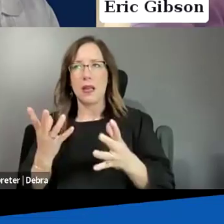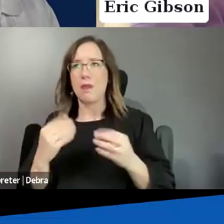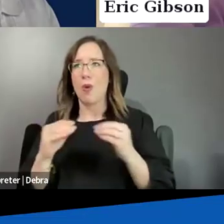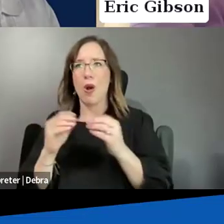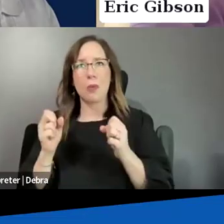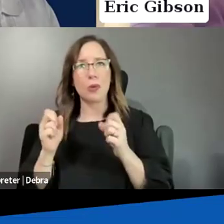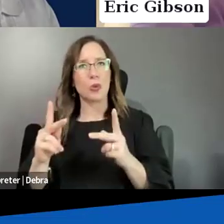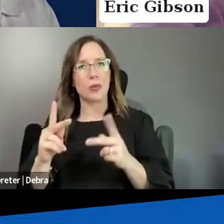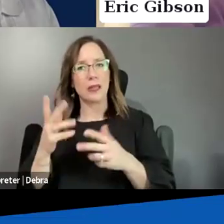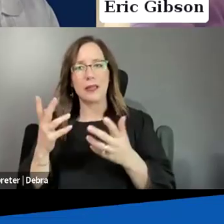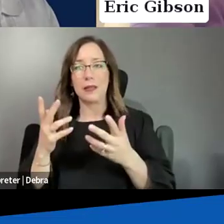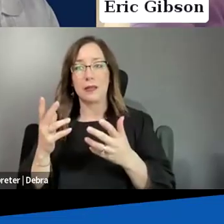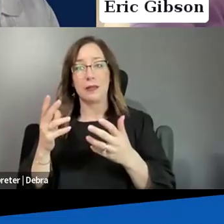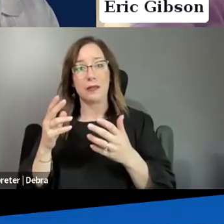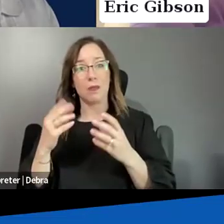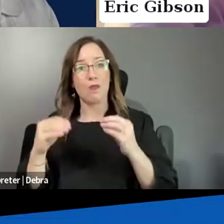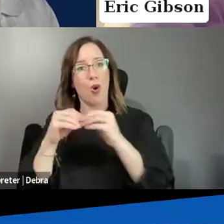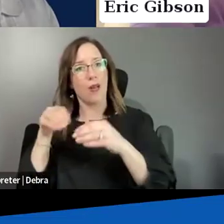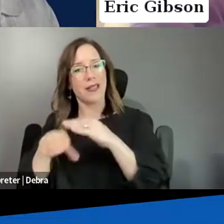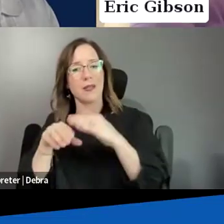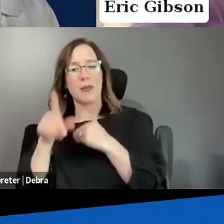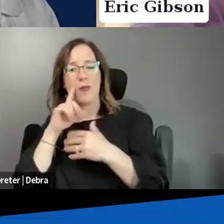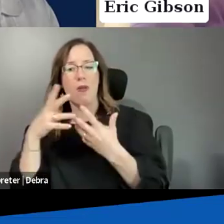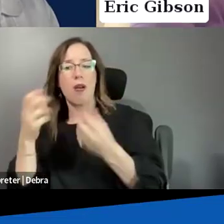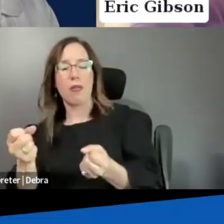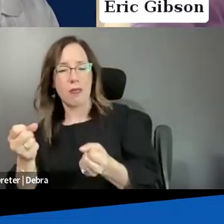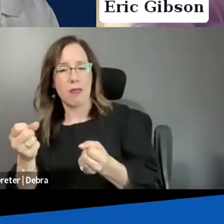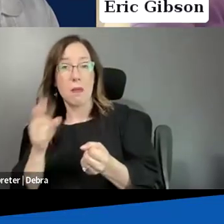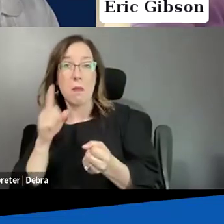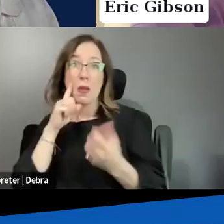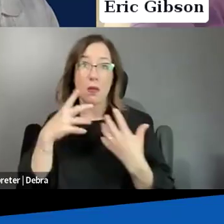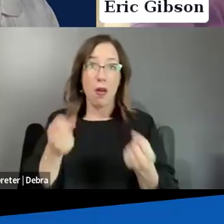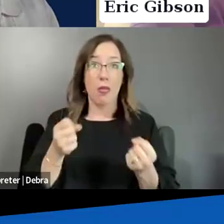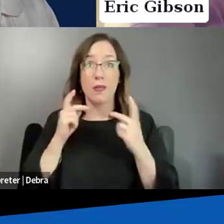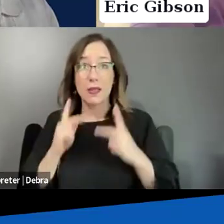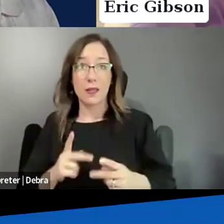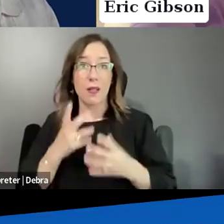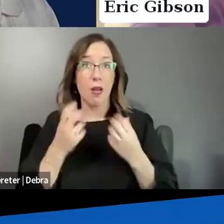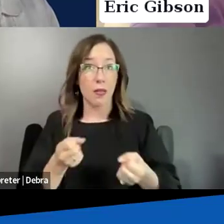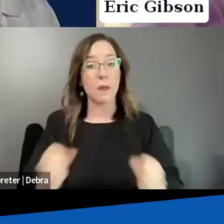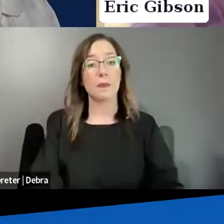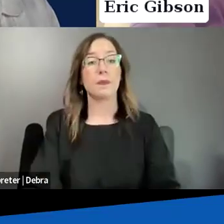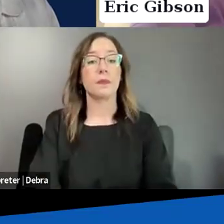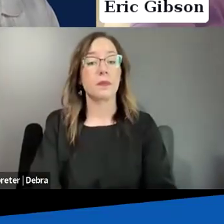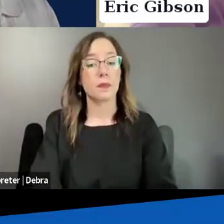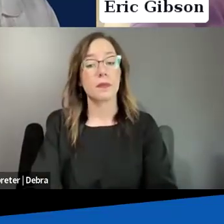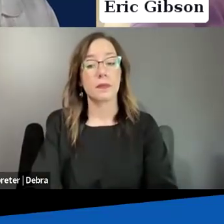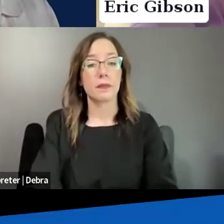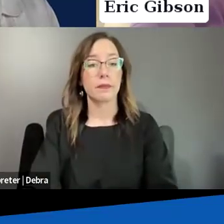of what I'm able to access for my health, and both mental and physical.